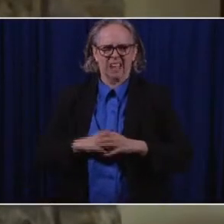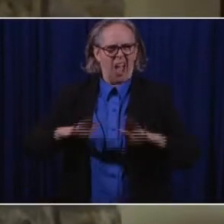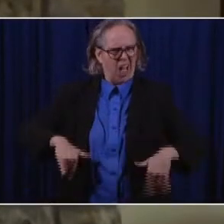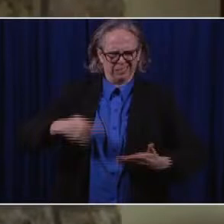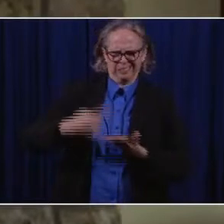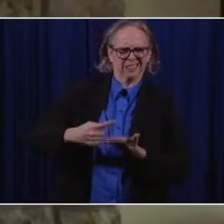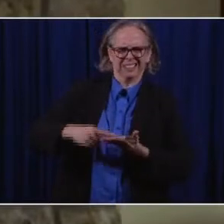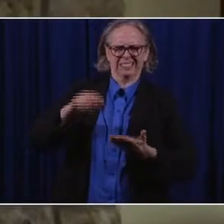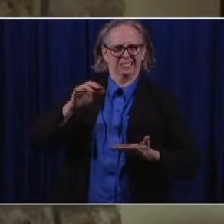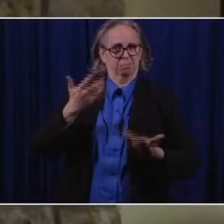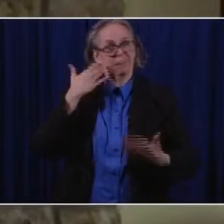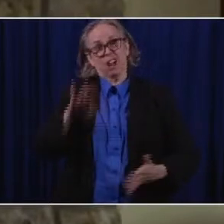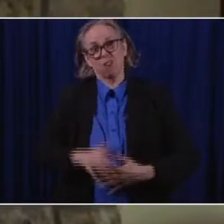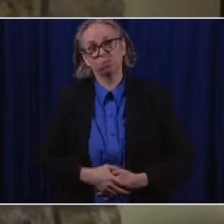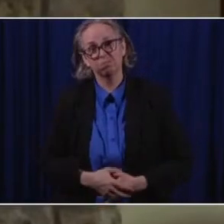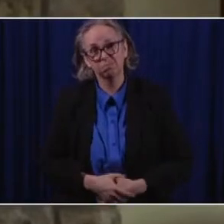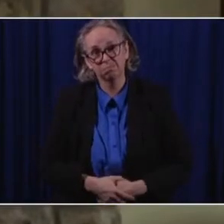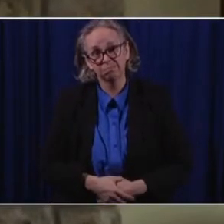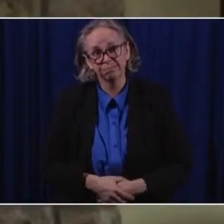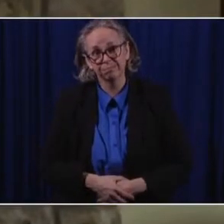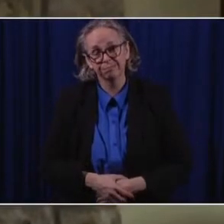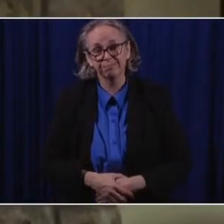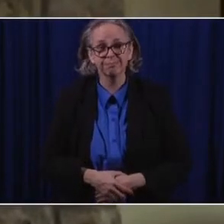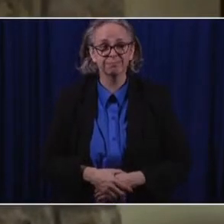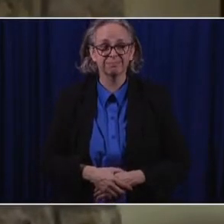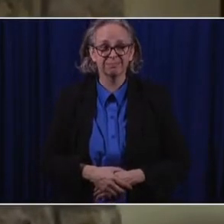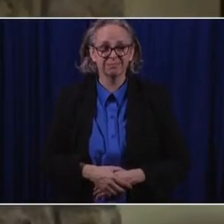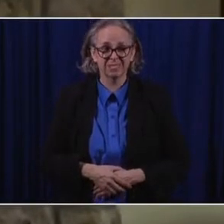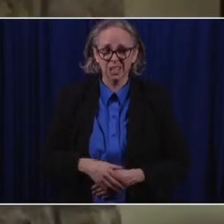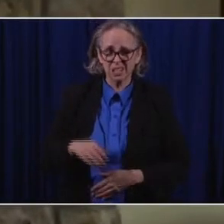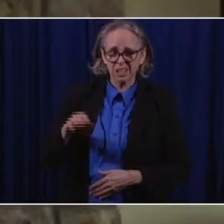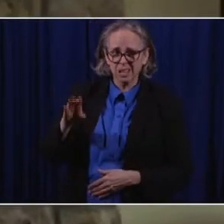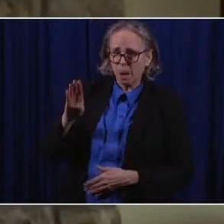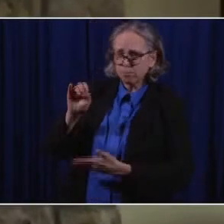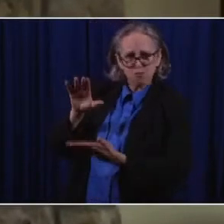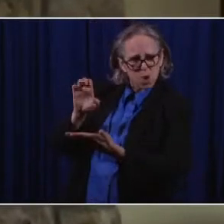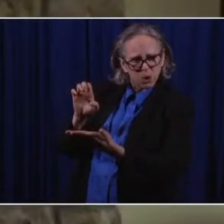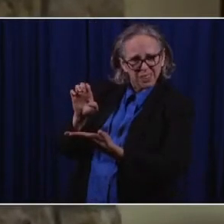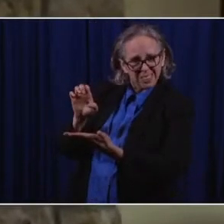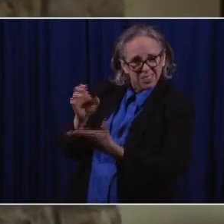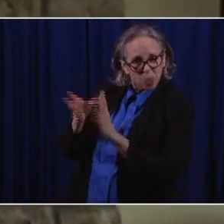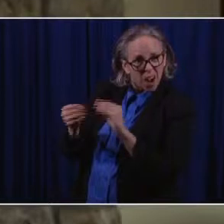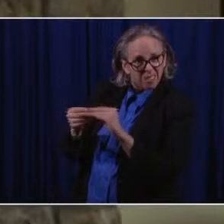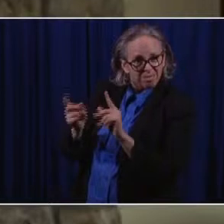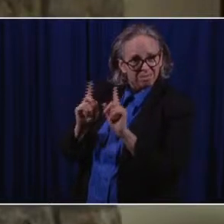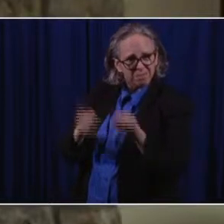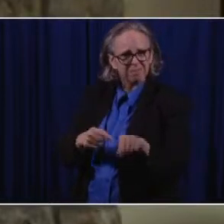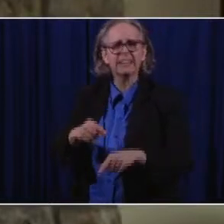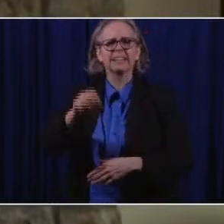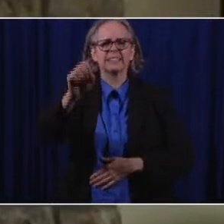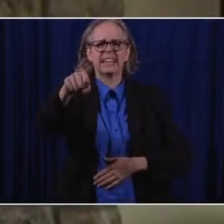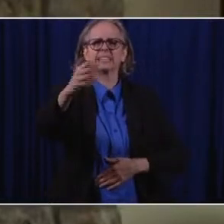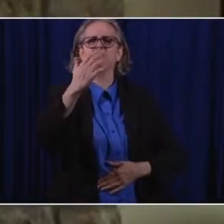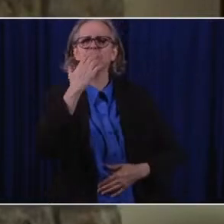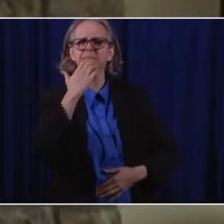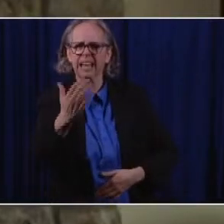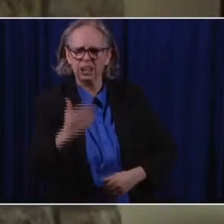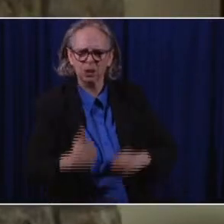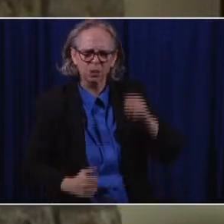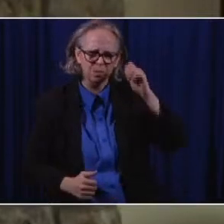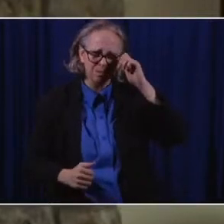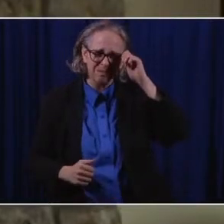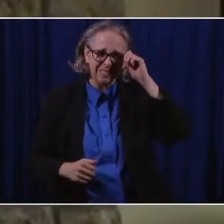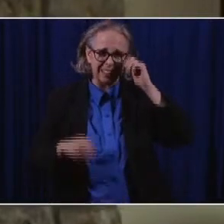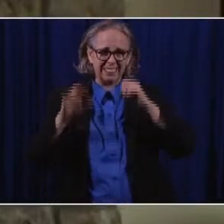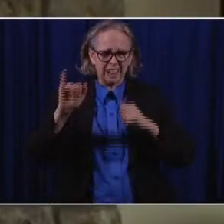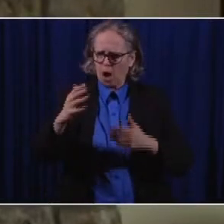know. Bruce, do you want to jump in here? Yes, thank you, Governor. Yeah, many of the questions that you're asking are very good ones,